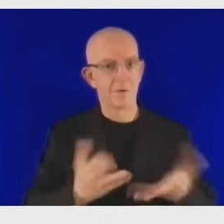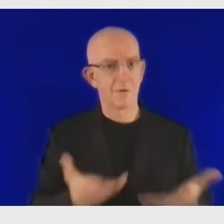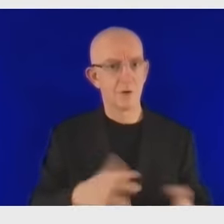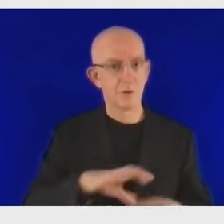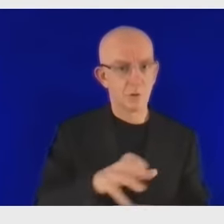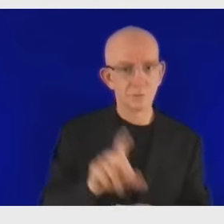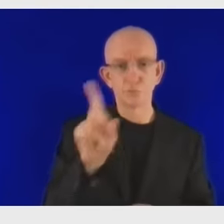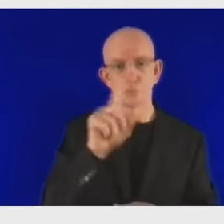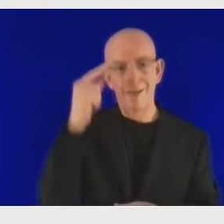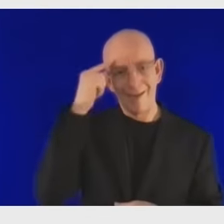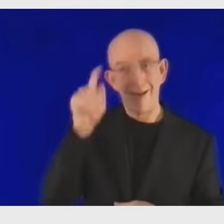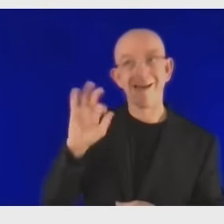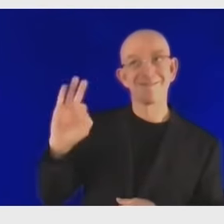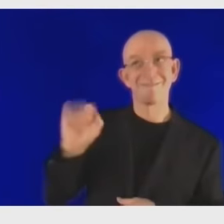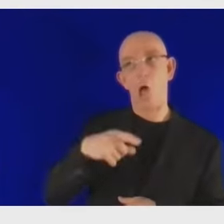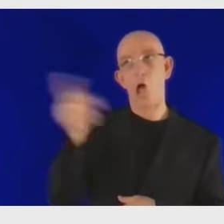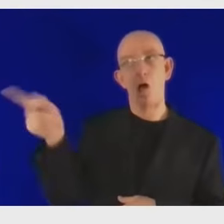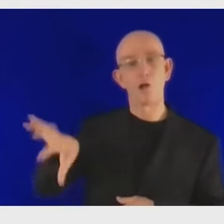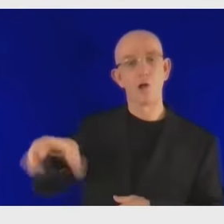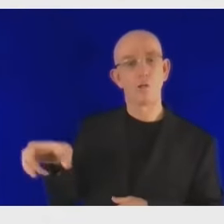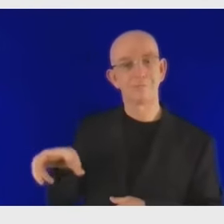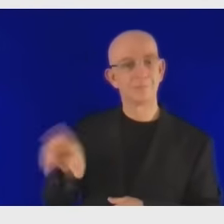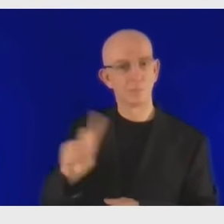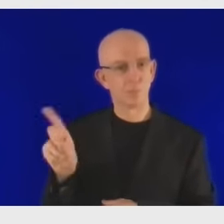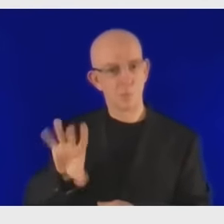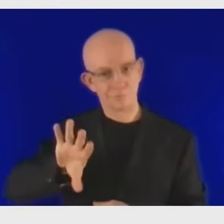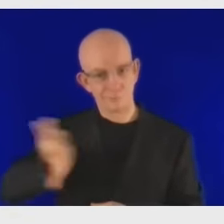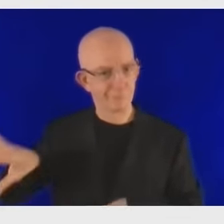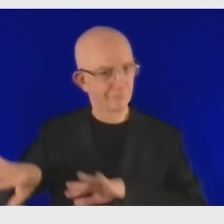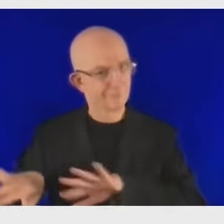every single making process decisions.